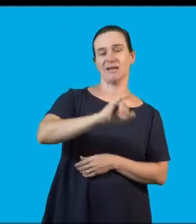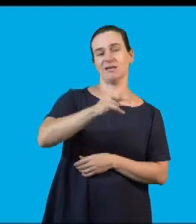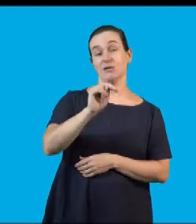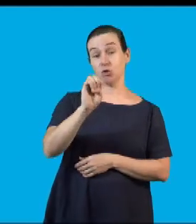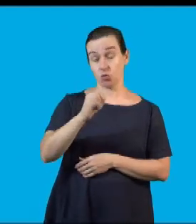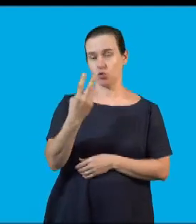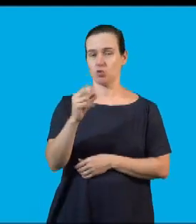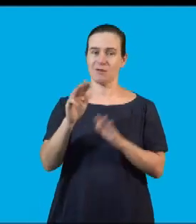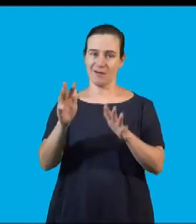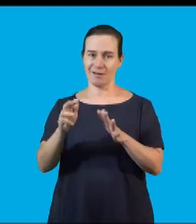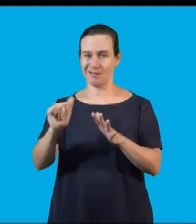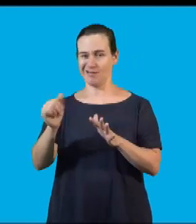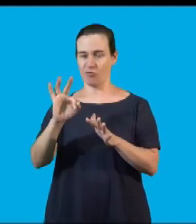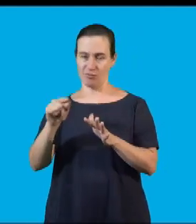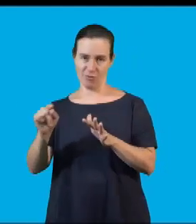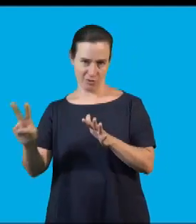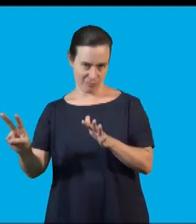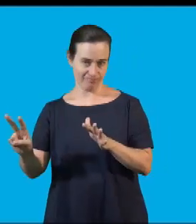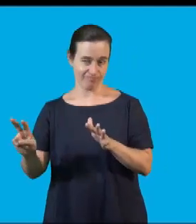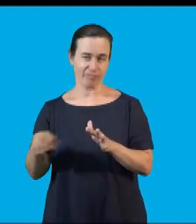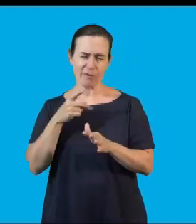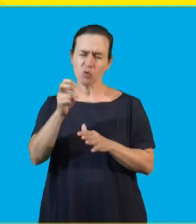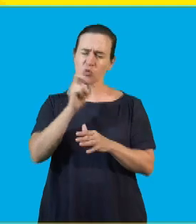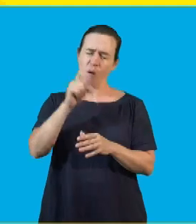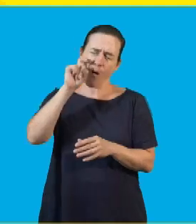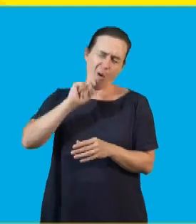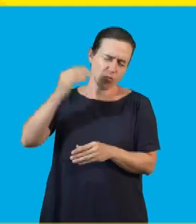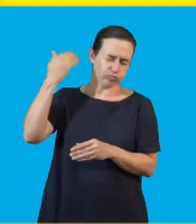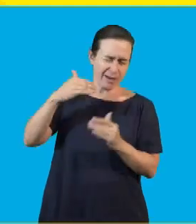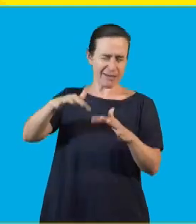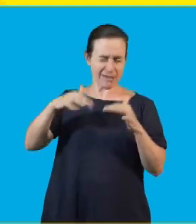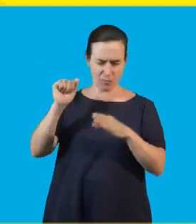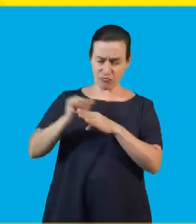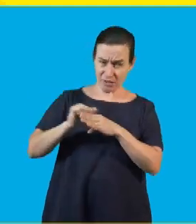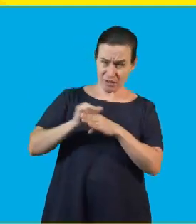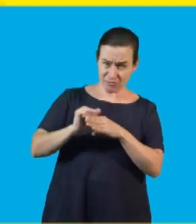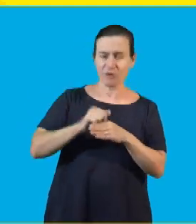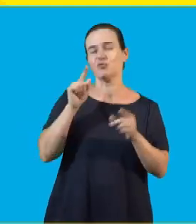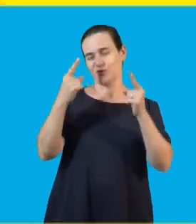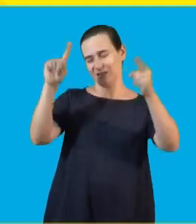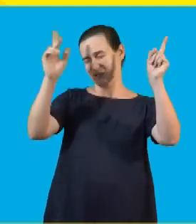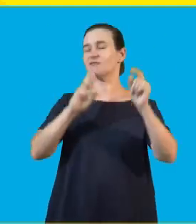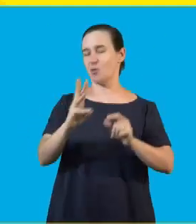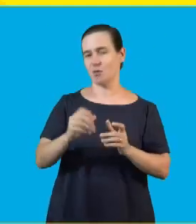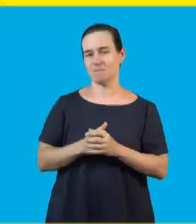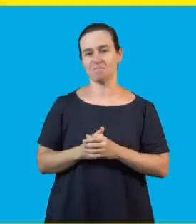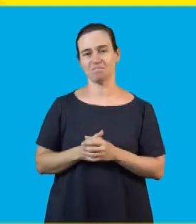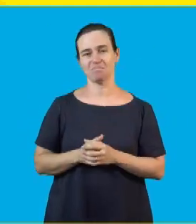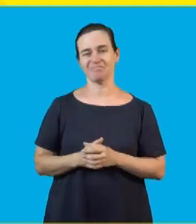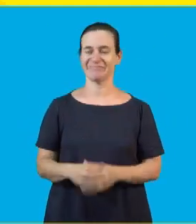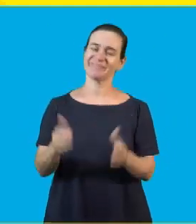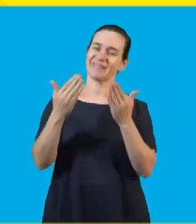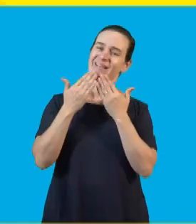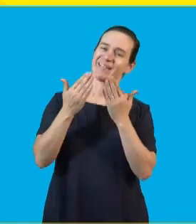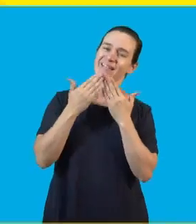May-June 2019 paper, question 3.2. If you use past papers and practice, you will be successful in your